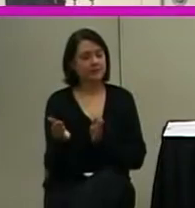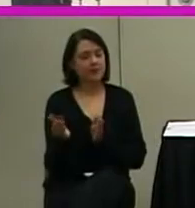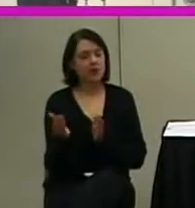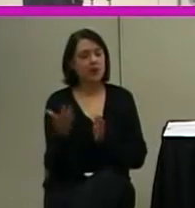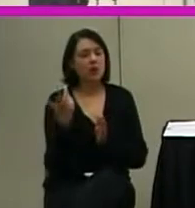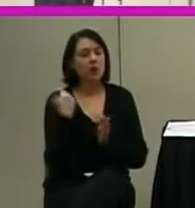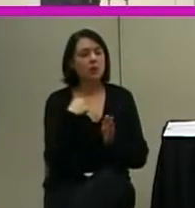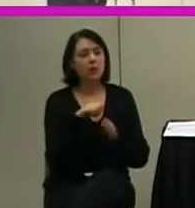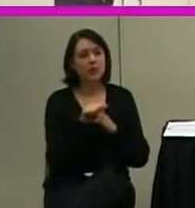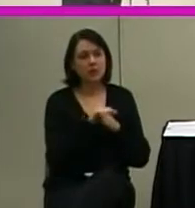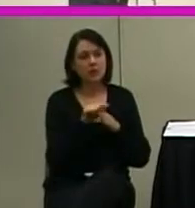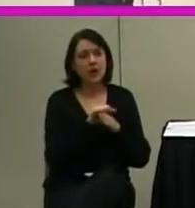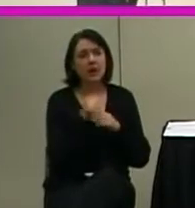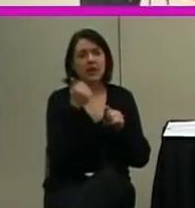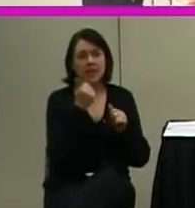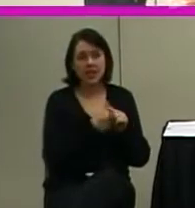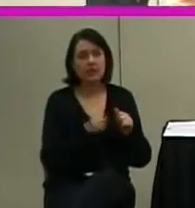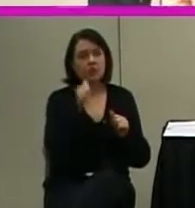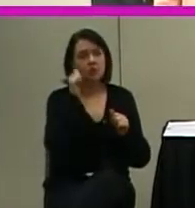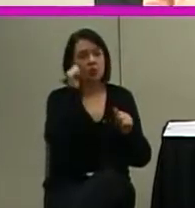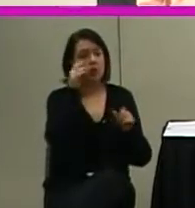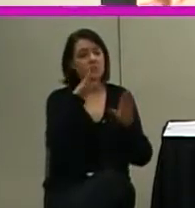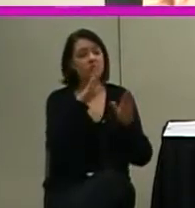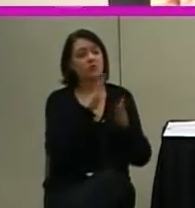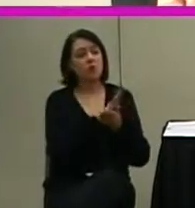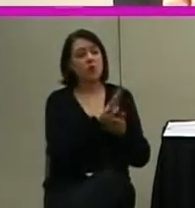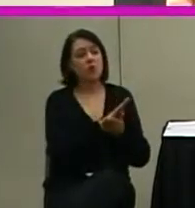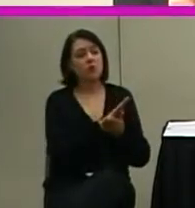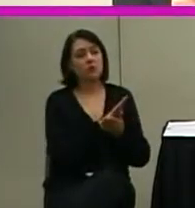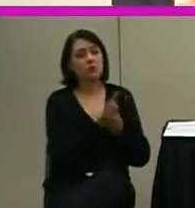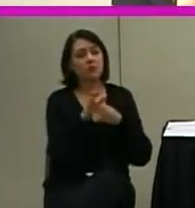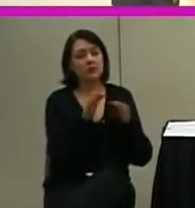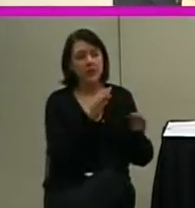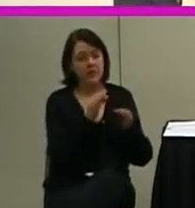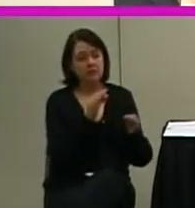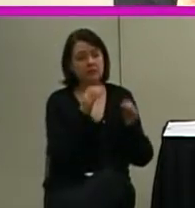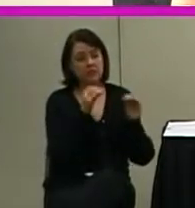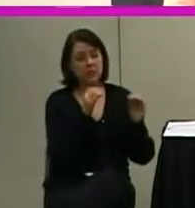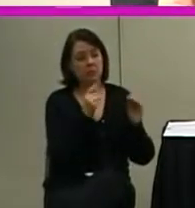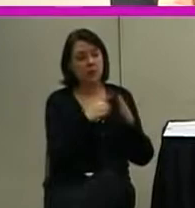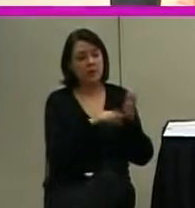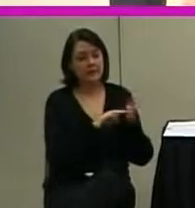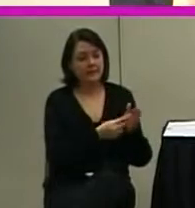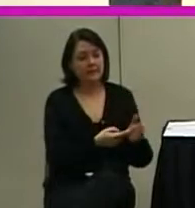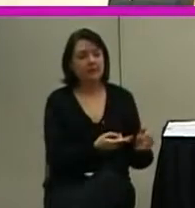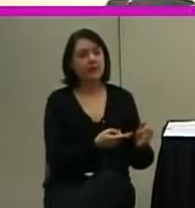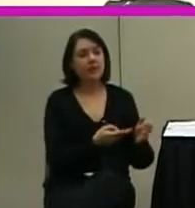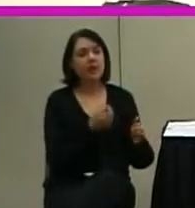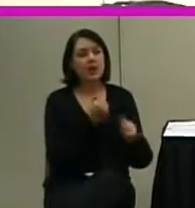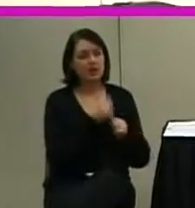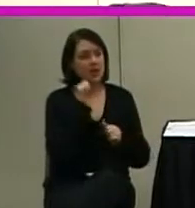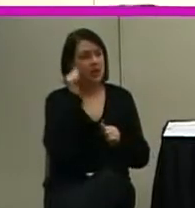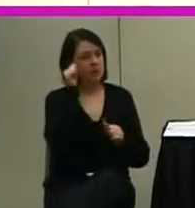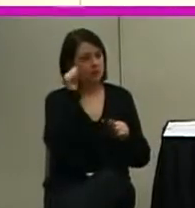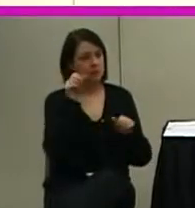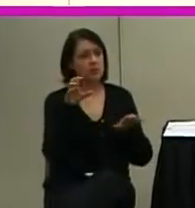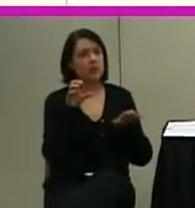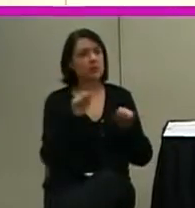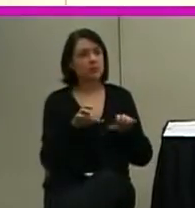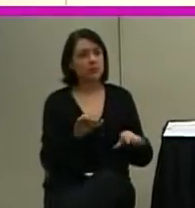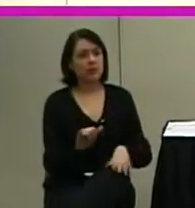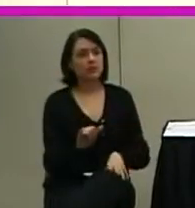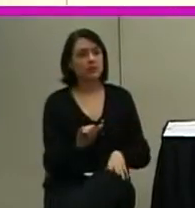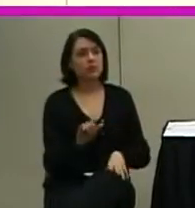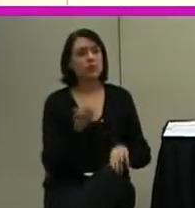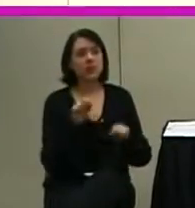We train every adult in the school what check-in, check-out is. And every adult is capable of doing it. So